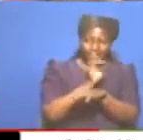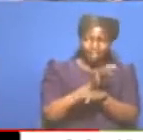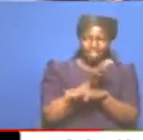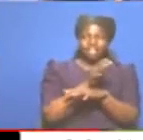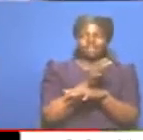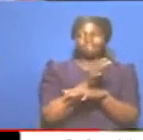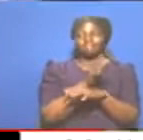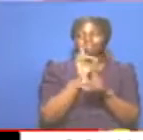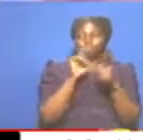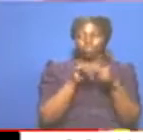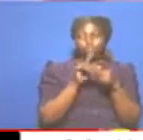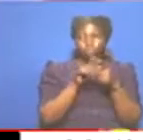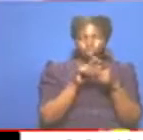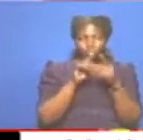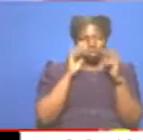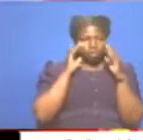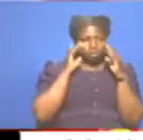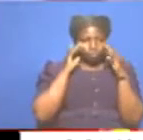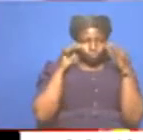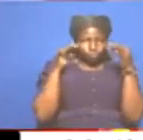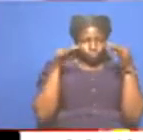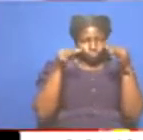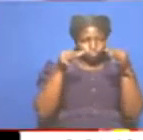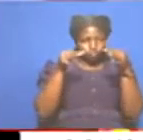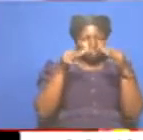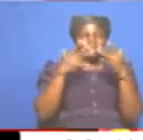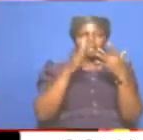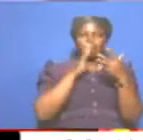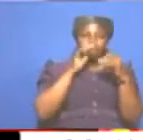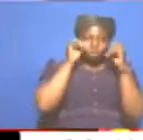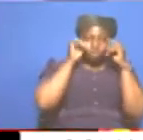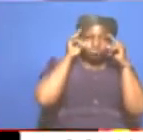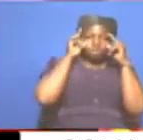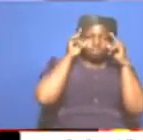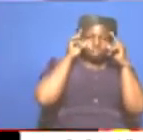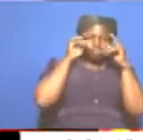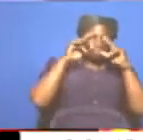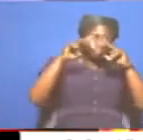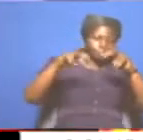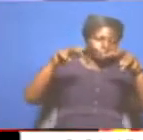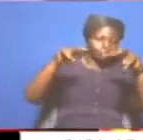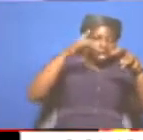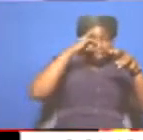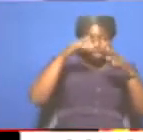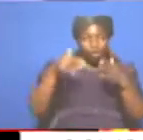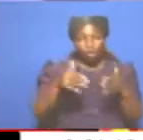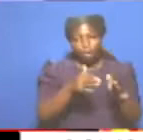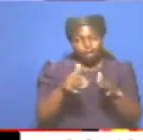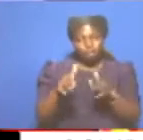keep our eyes and ears open, looking for opportunities and